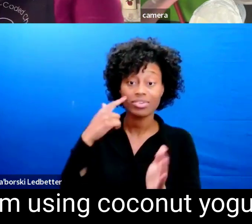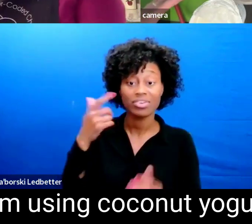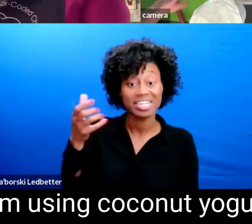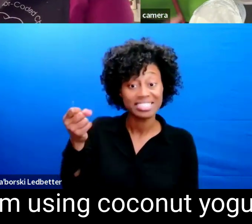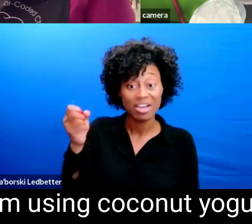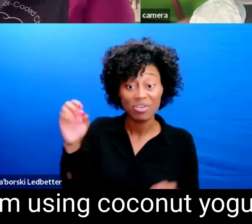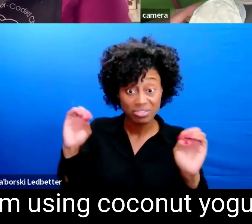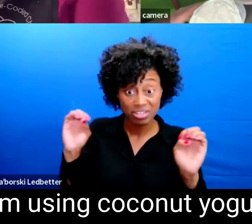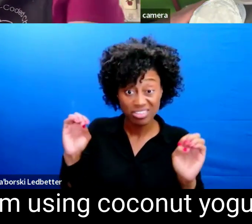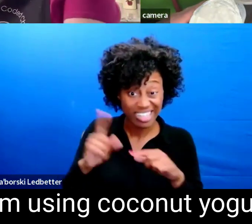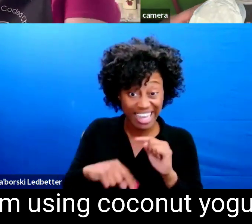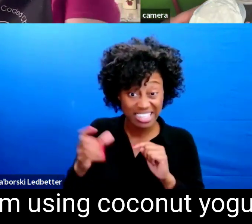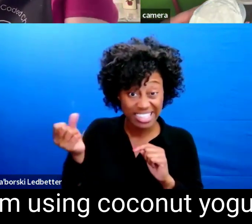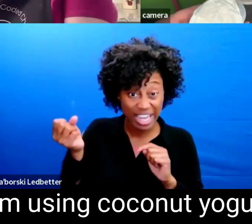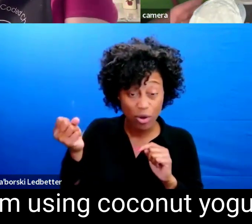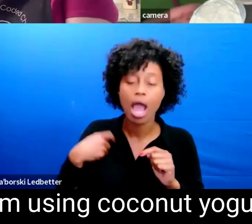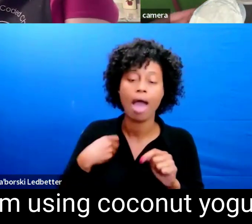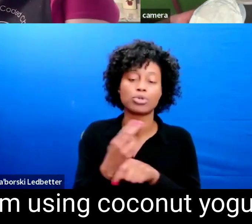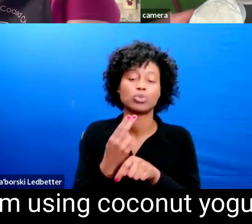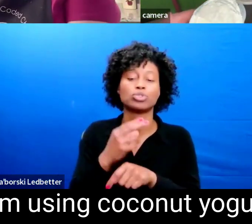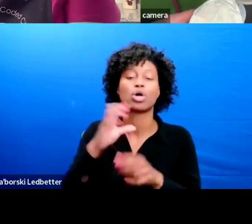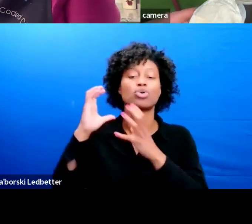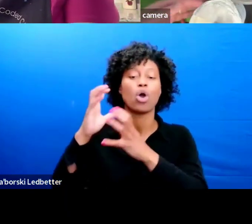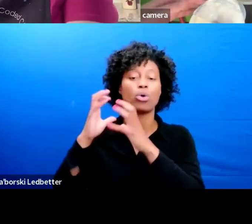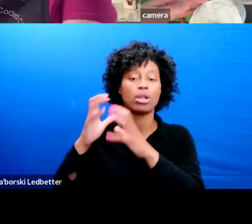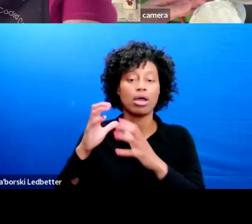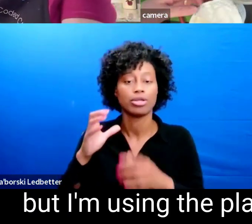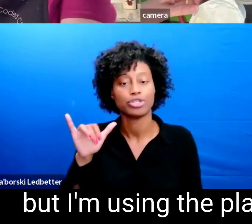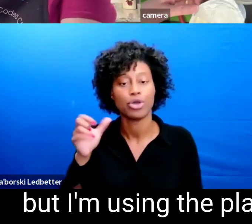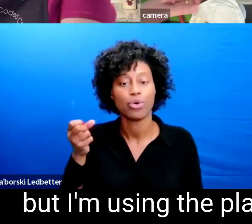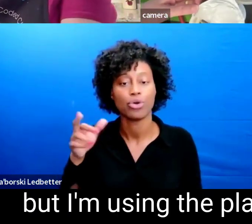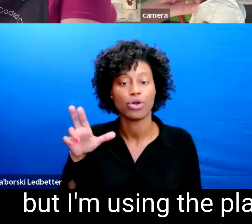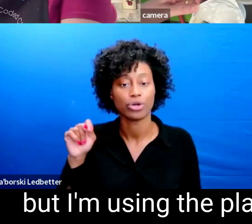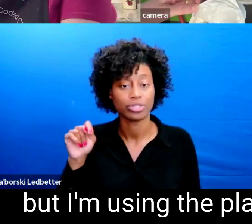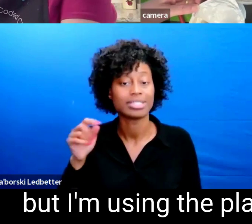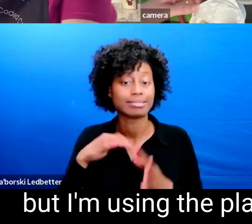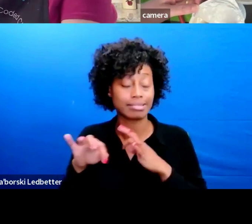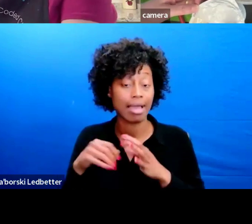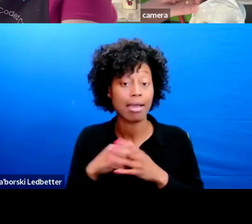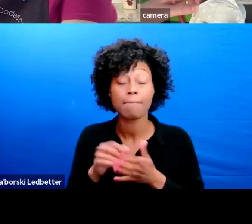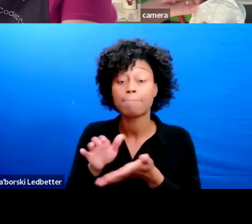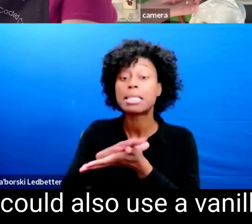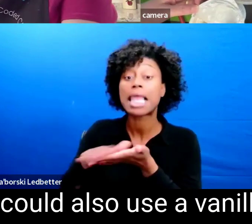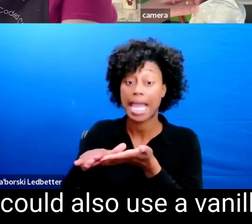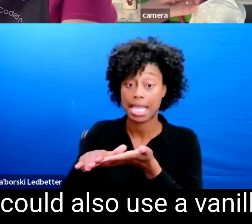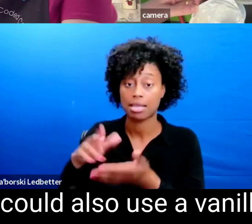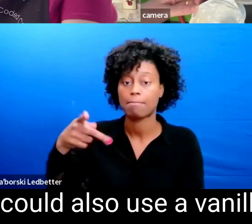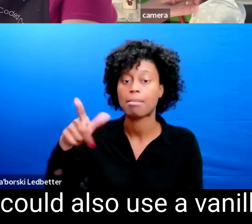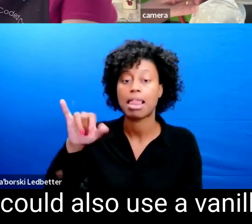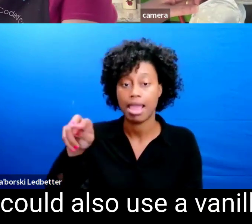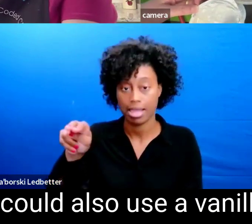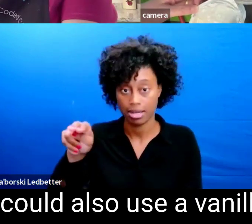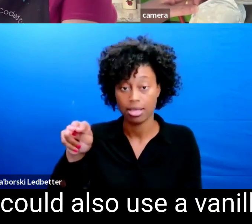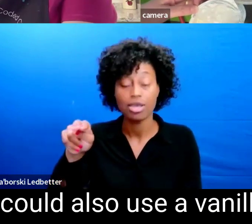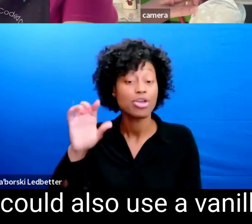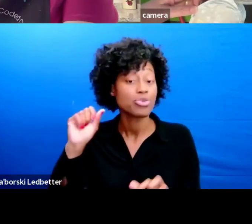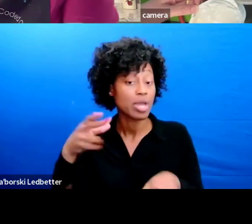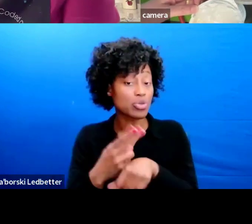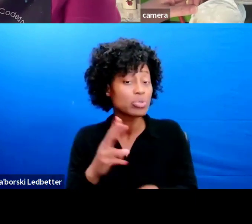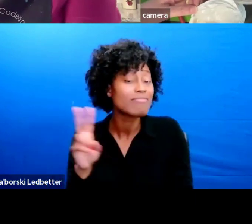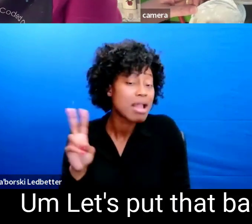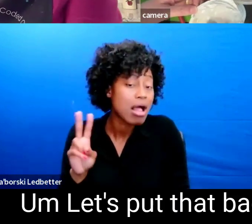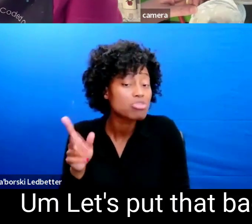dairy-free, I am using coconut yogurt here, but I'm using the plain. You could also use a vanilla